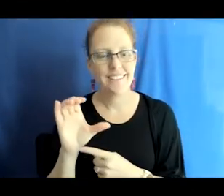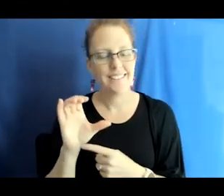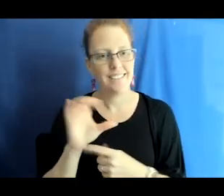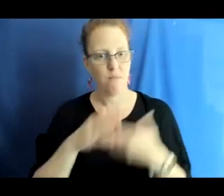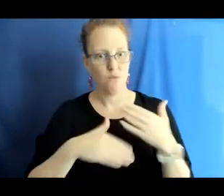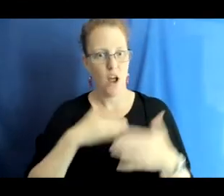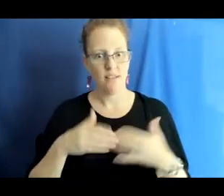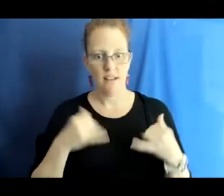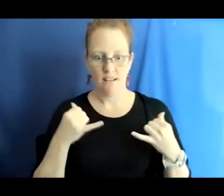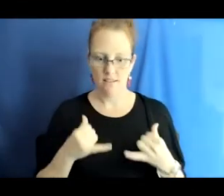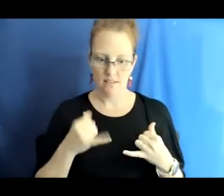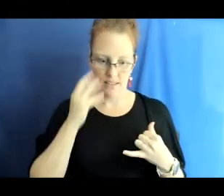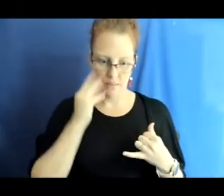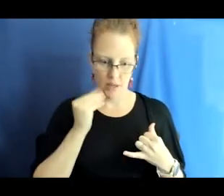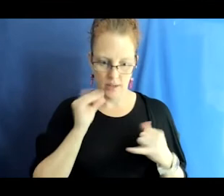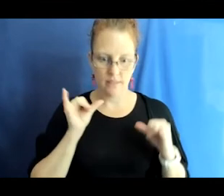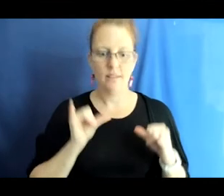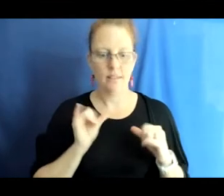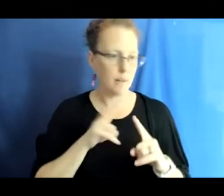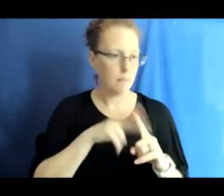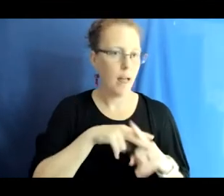Of course we did go back to like